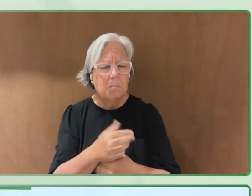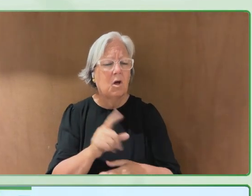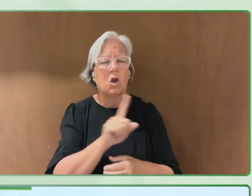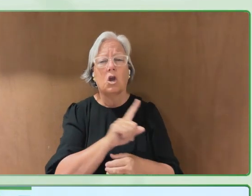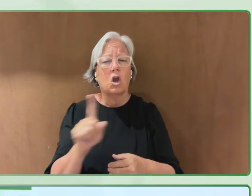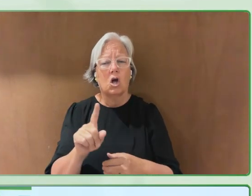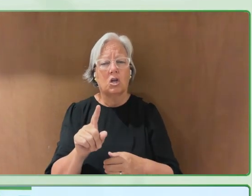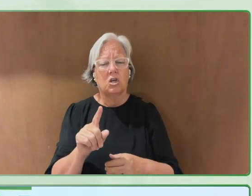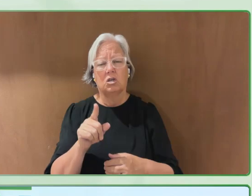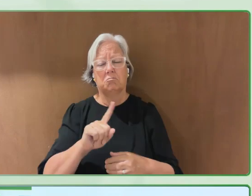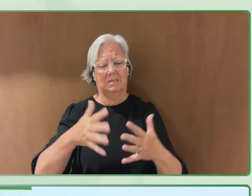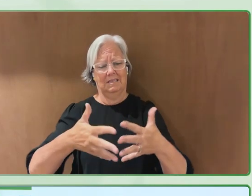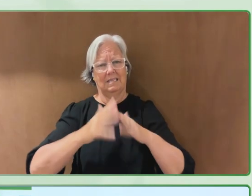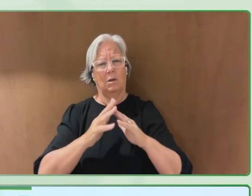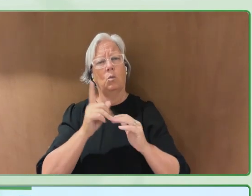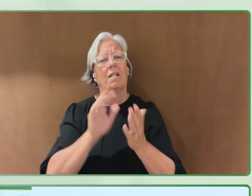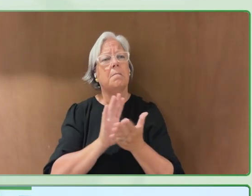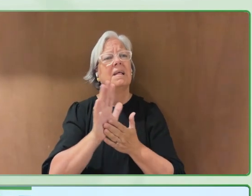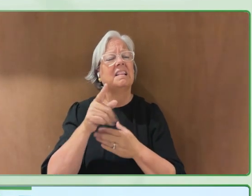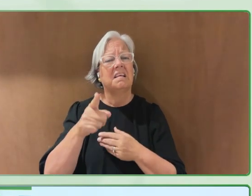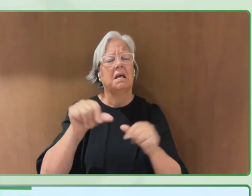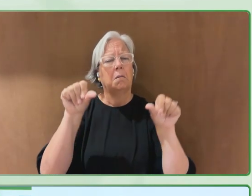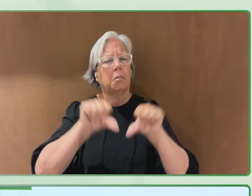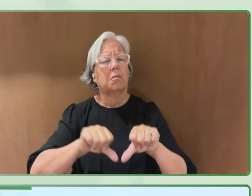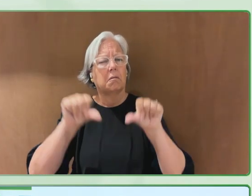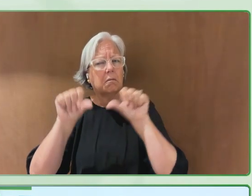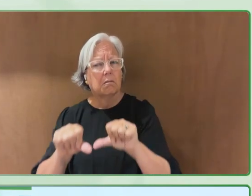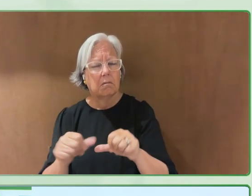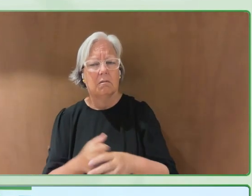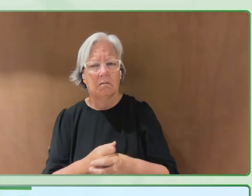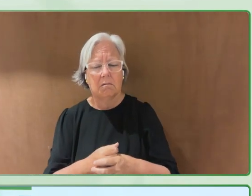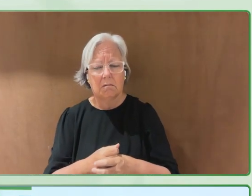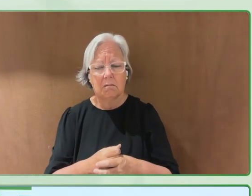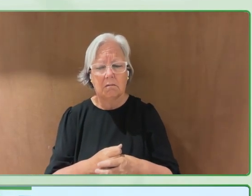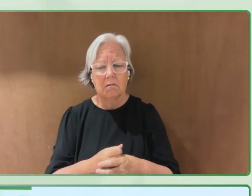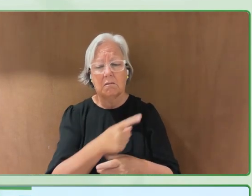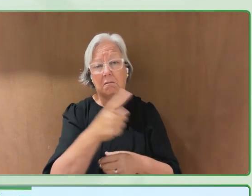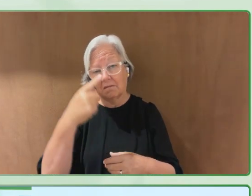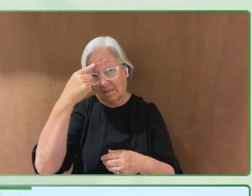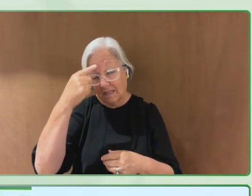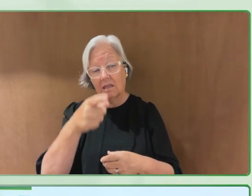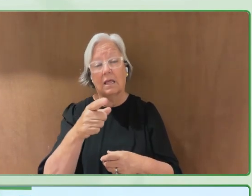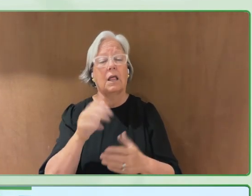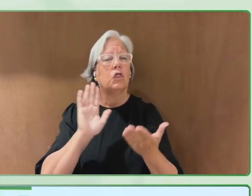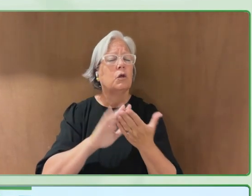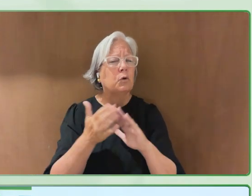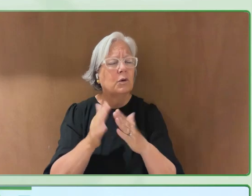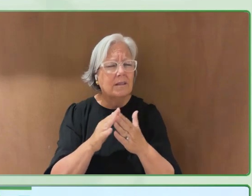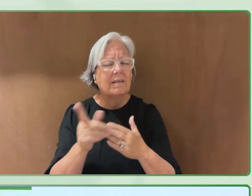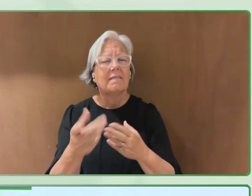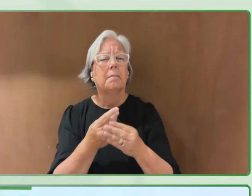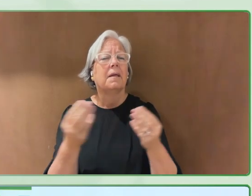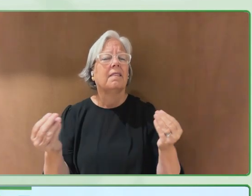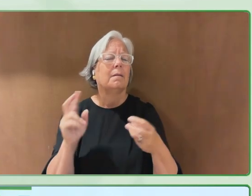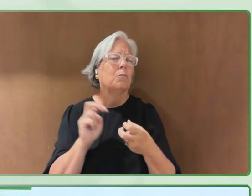that has succeeded? Have you wondered, when you have a community that has so many problems, why are there so